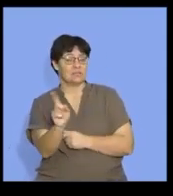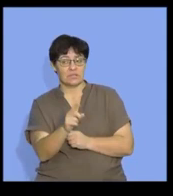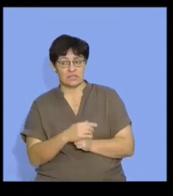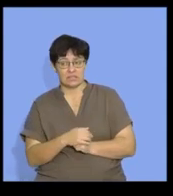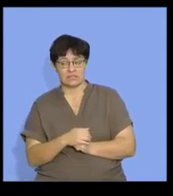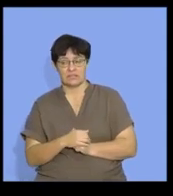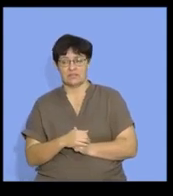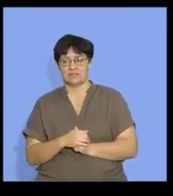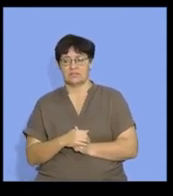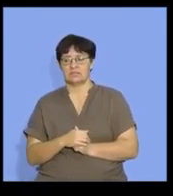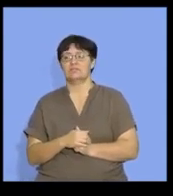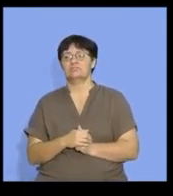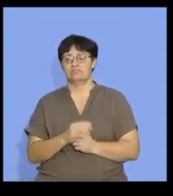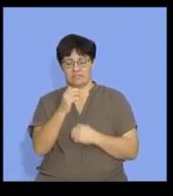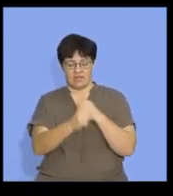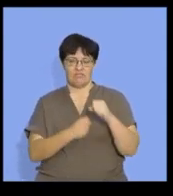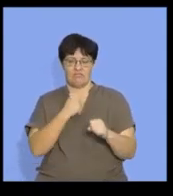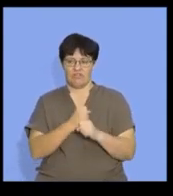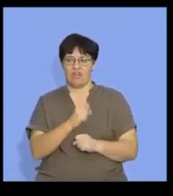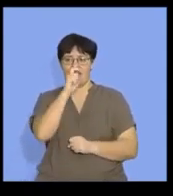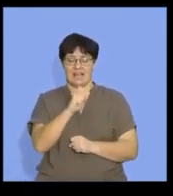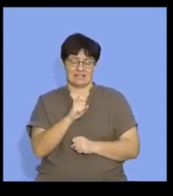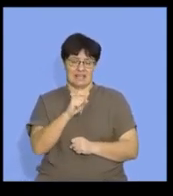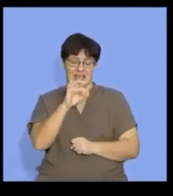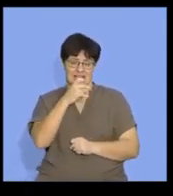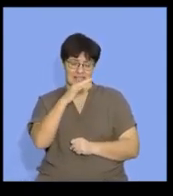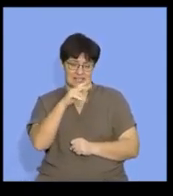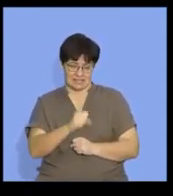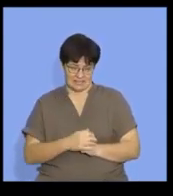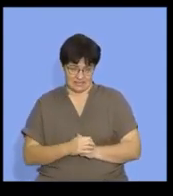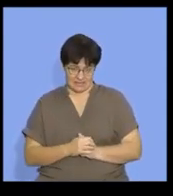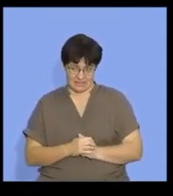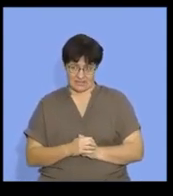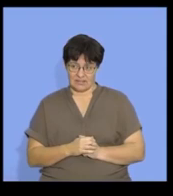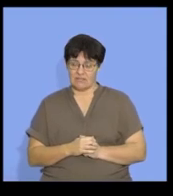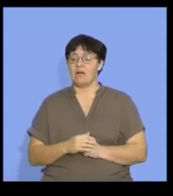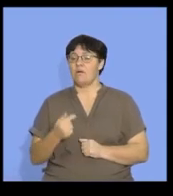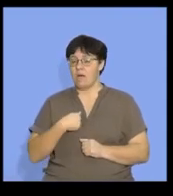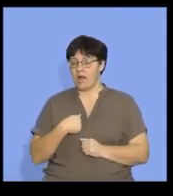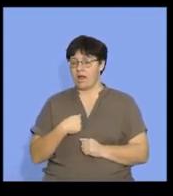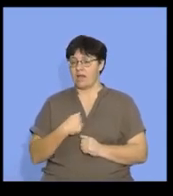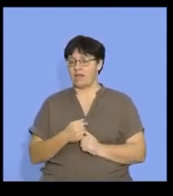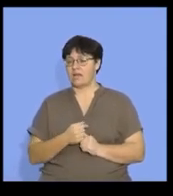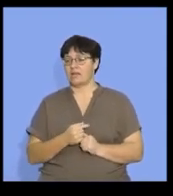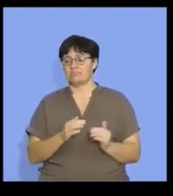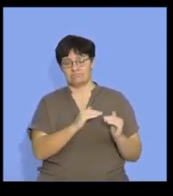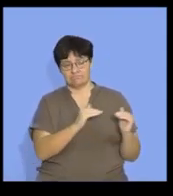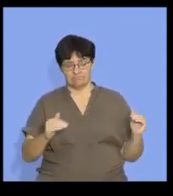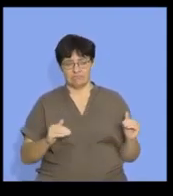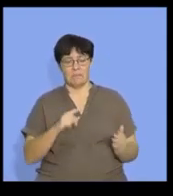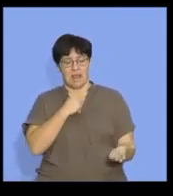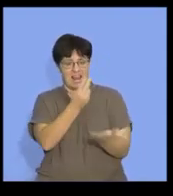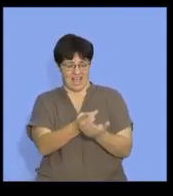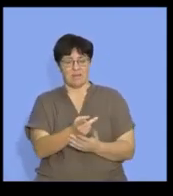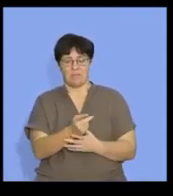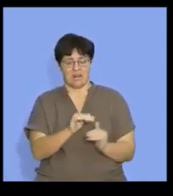independent variable is on my x-axis. All right, remember, I lie, all right? And that's exactly what the x-axis is